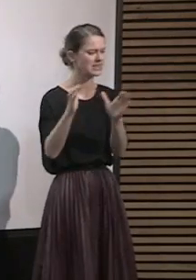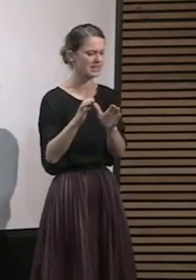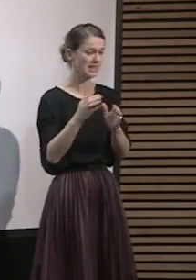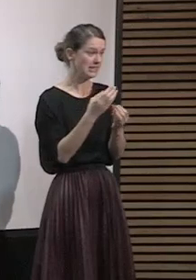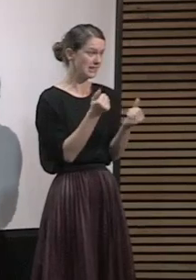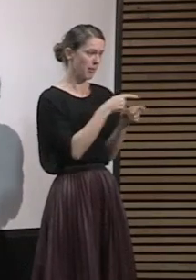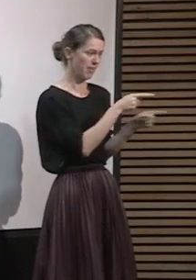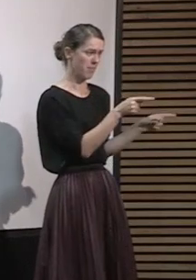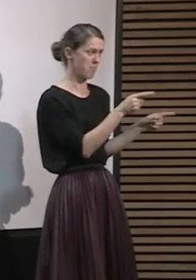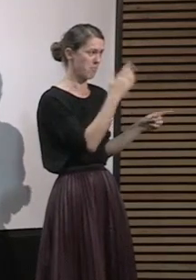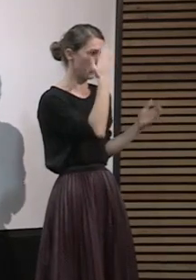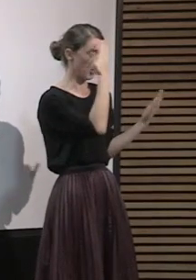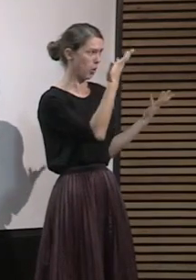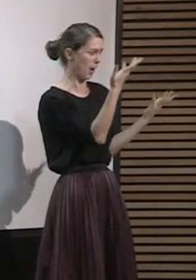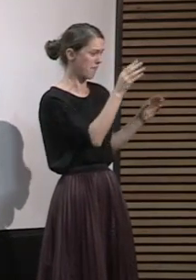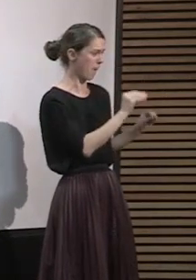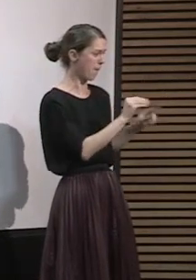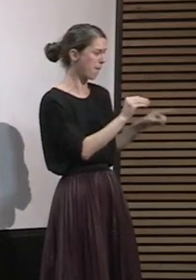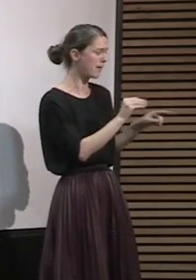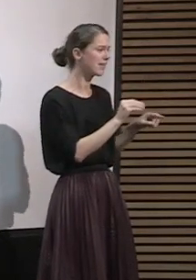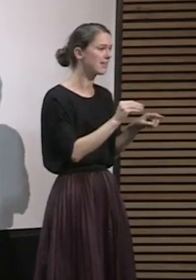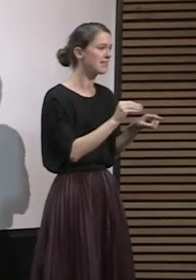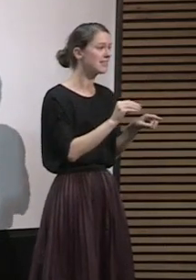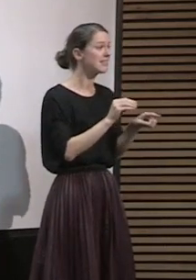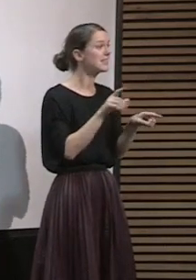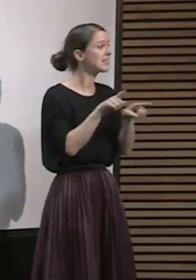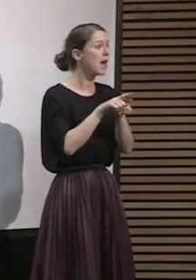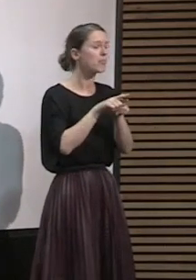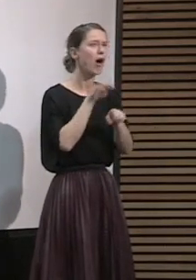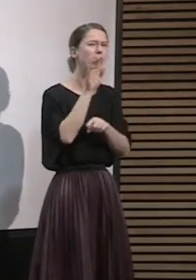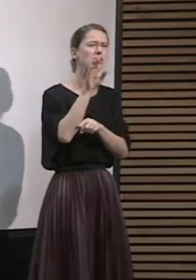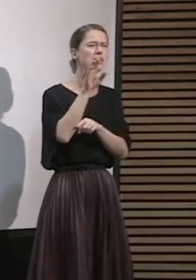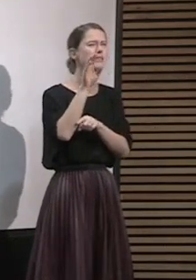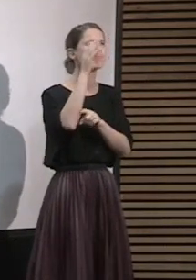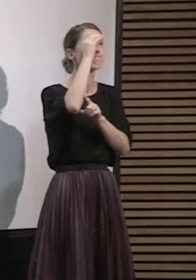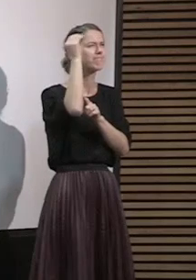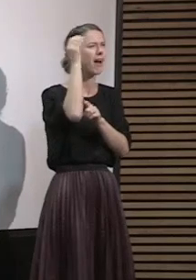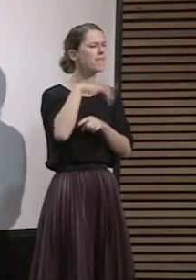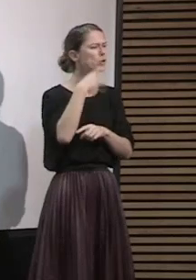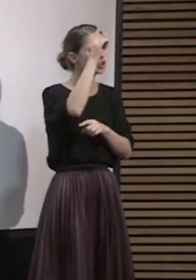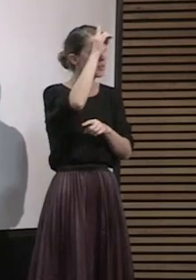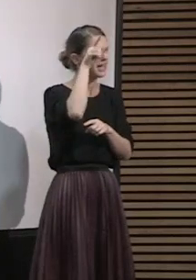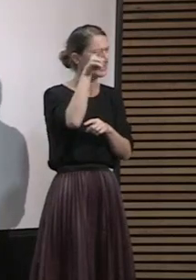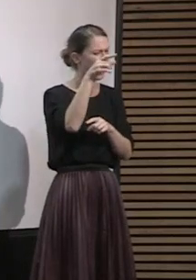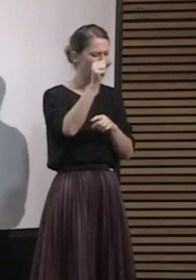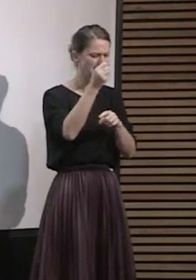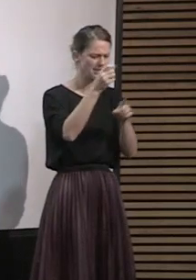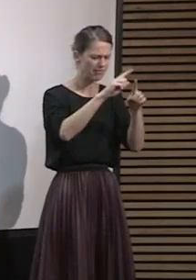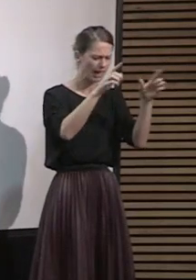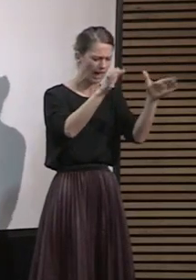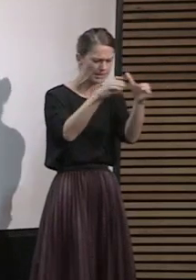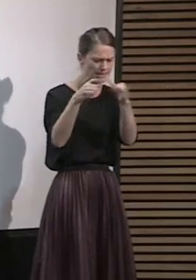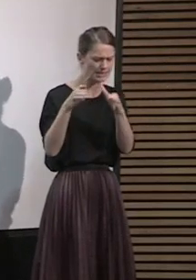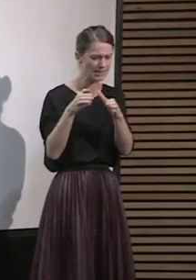the source, and indeed overseas you see in the likes of, from memory, Dr. Bloomfield, Germany, I believe, has had clusters they've managed